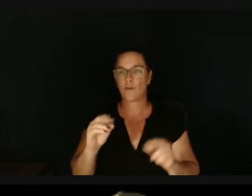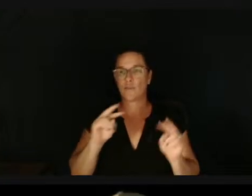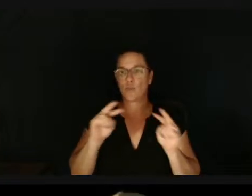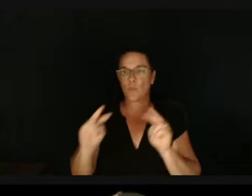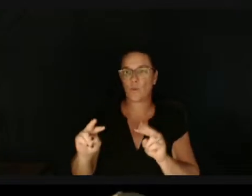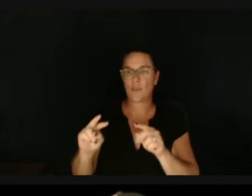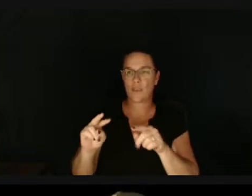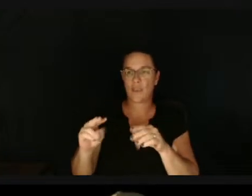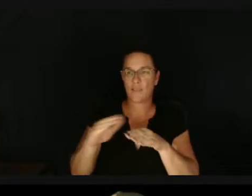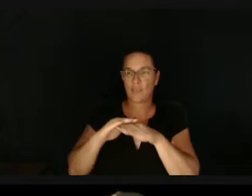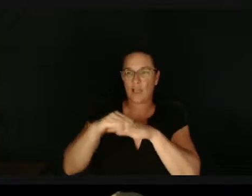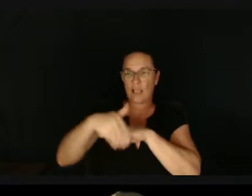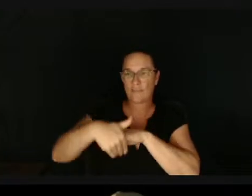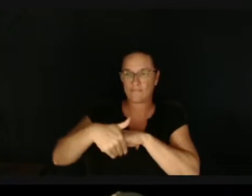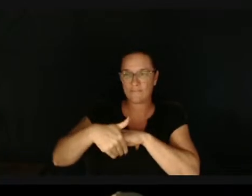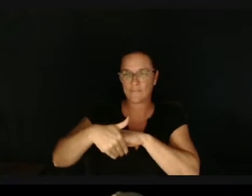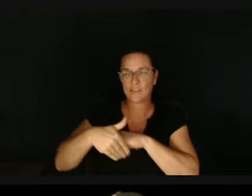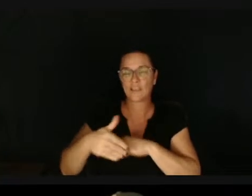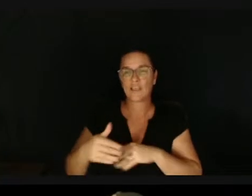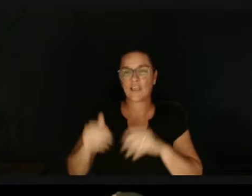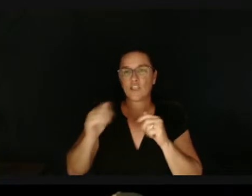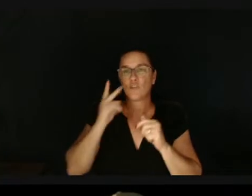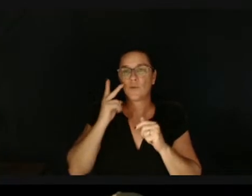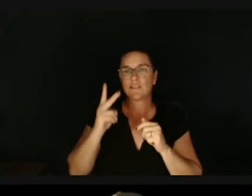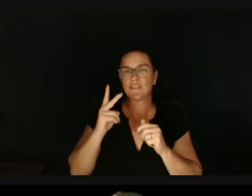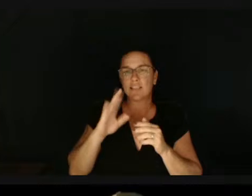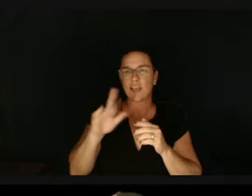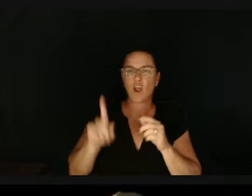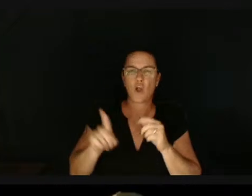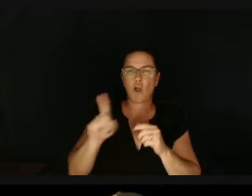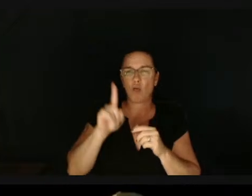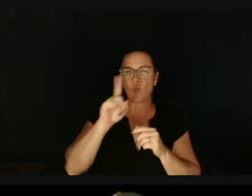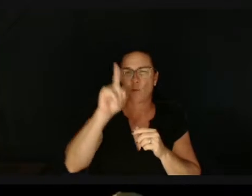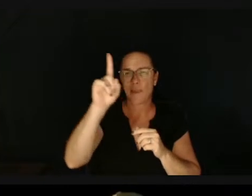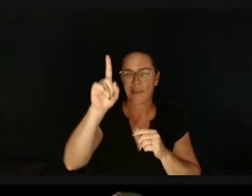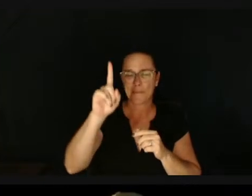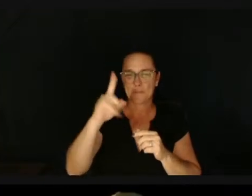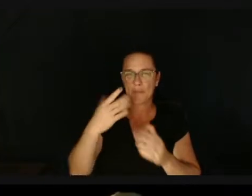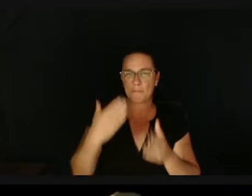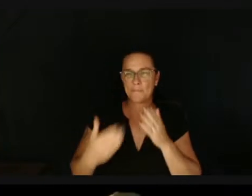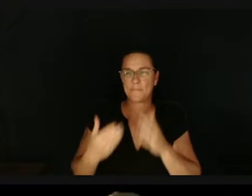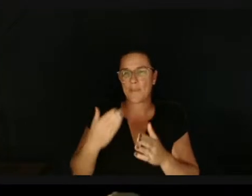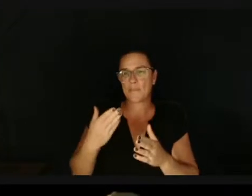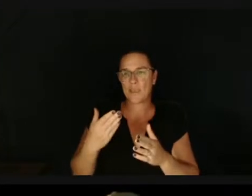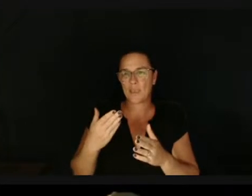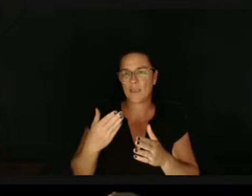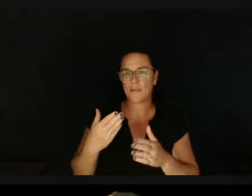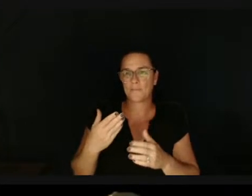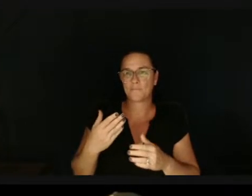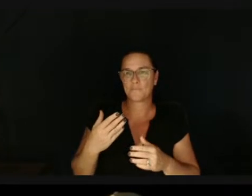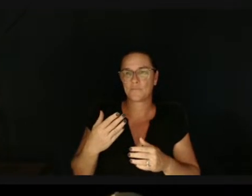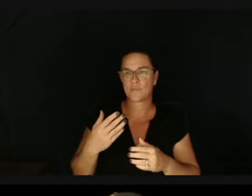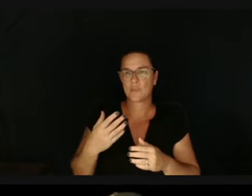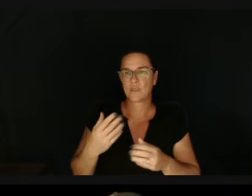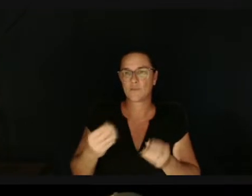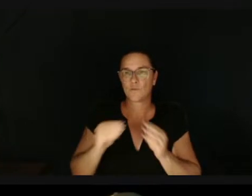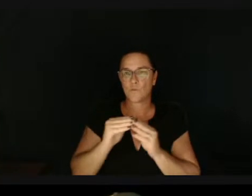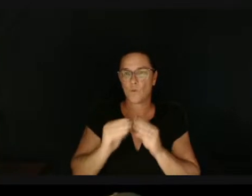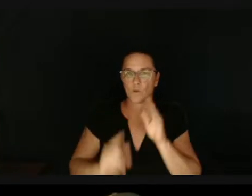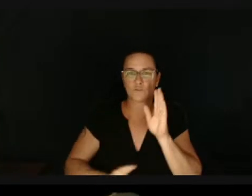cliff. Where do you see red material to? Look, it's all the way up there. This might have been that one of those higher fountains